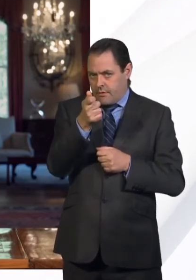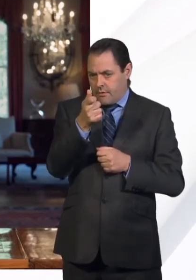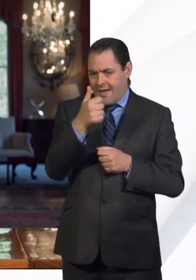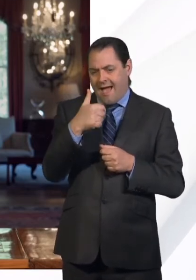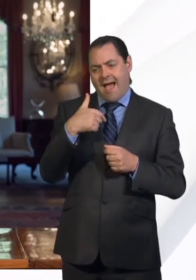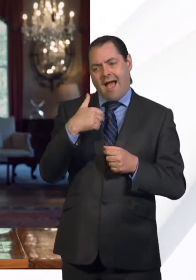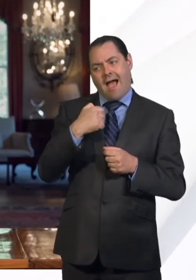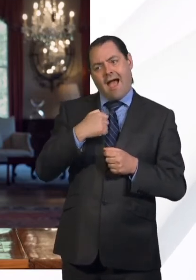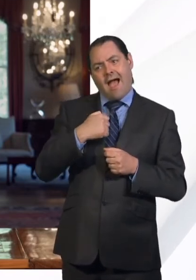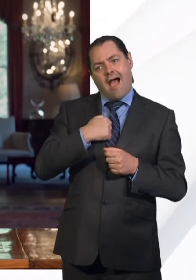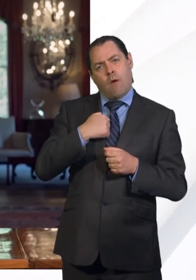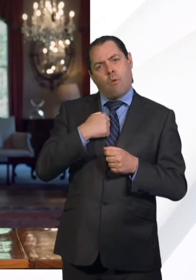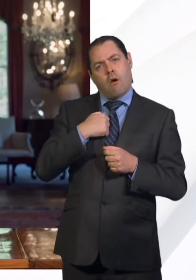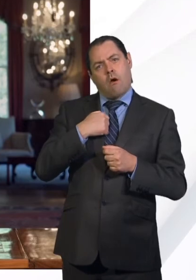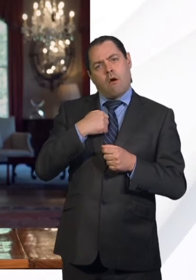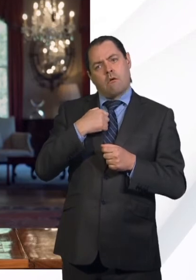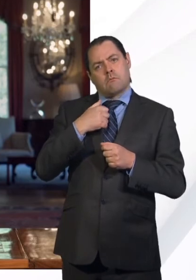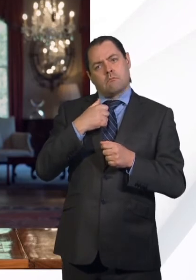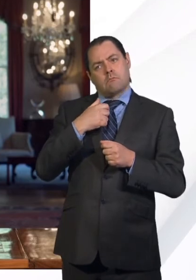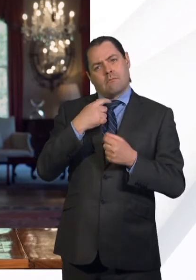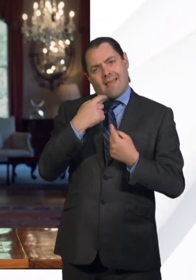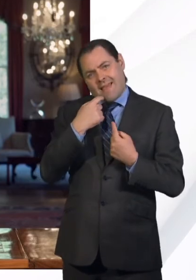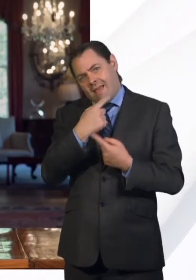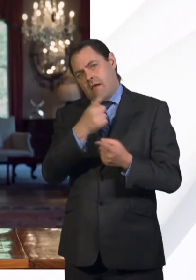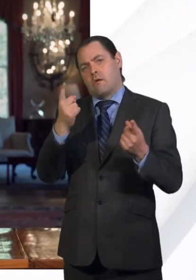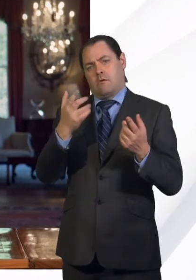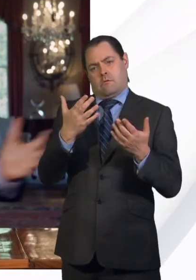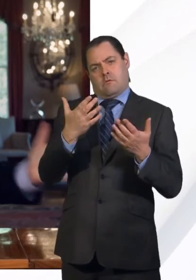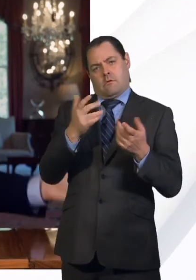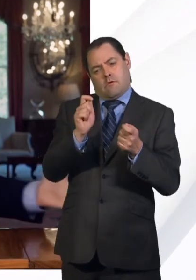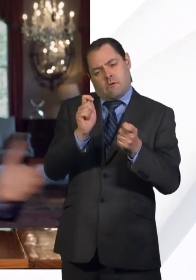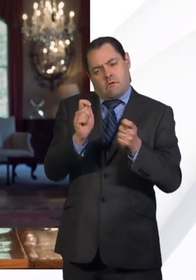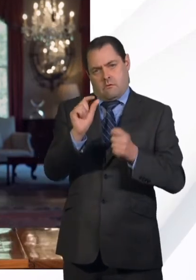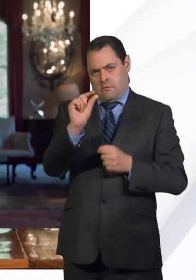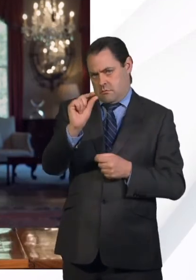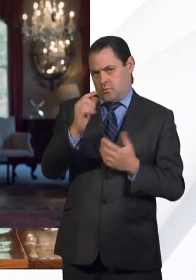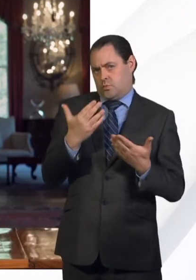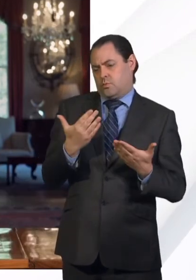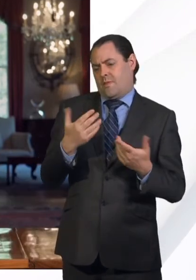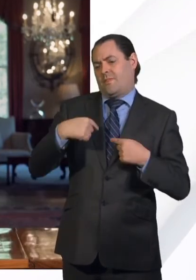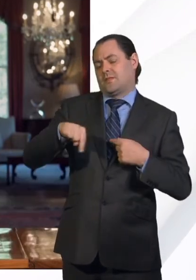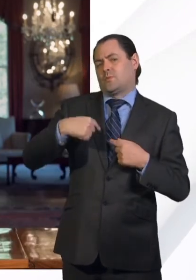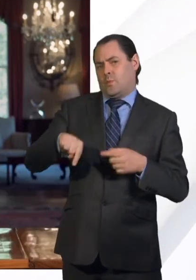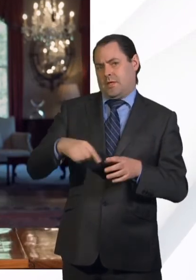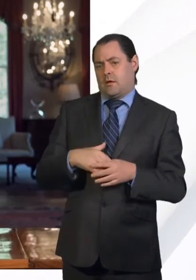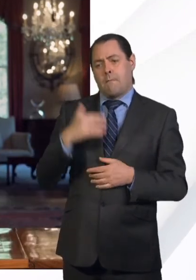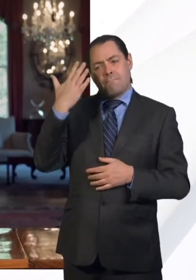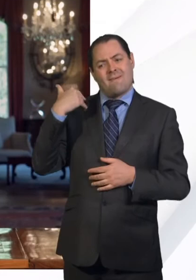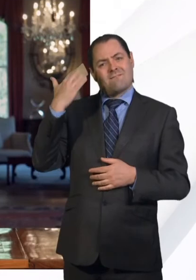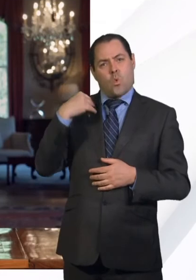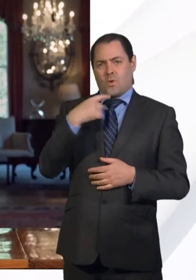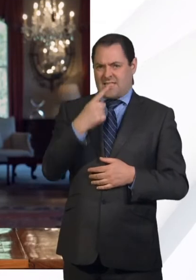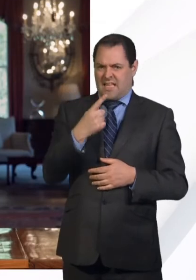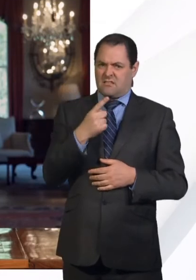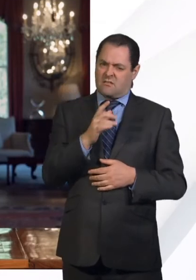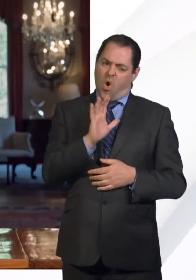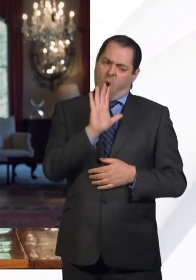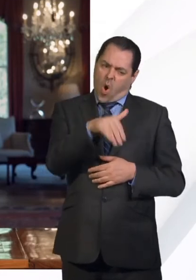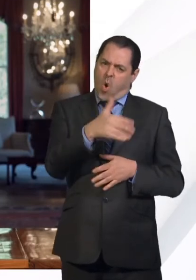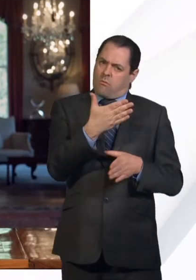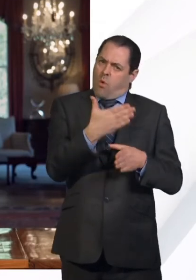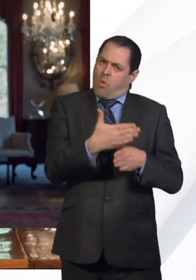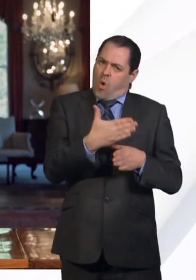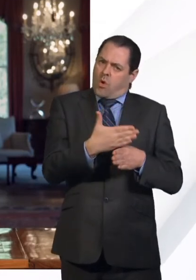that we hope that people will act on this week. We said that you should work from home if